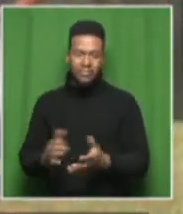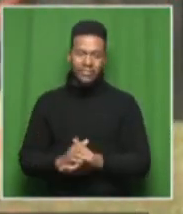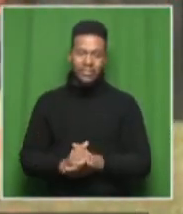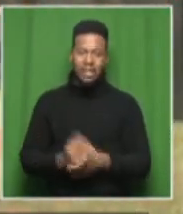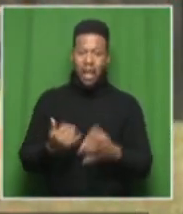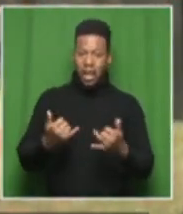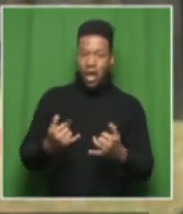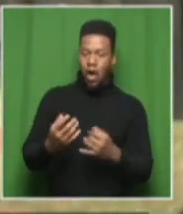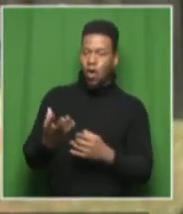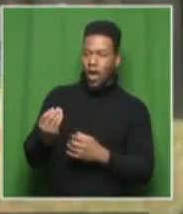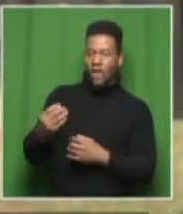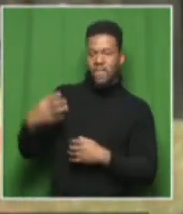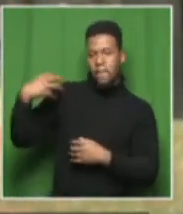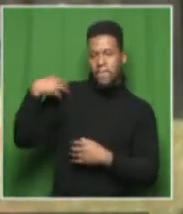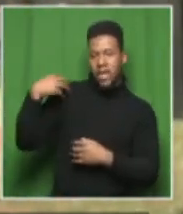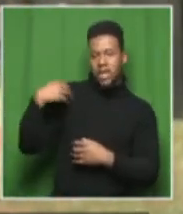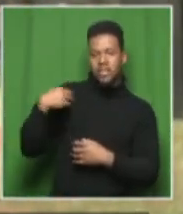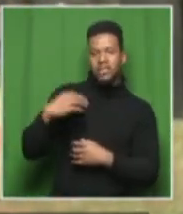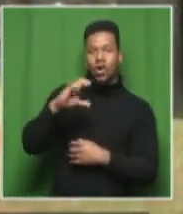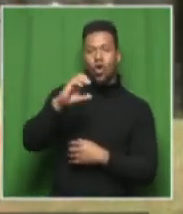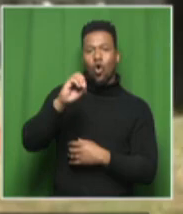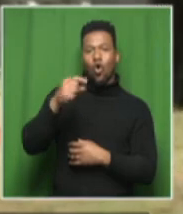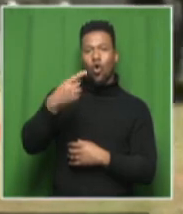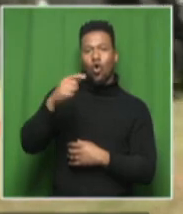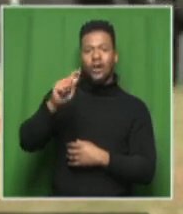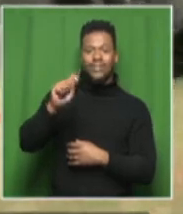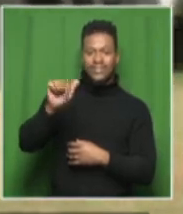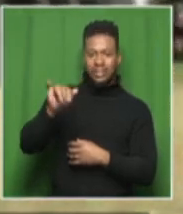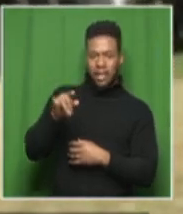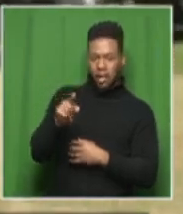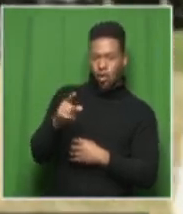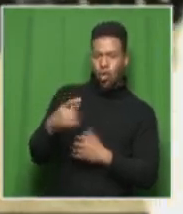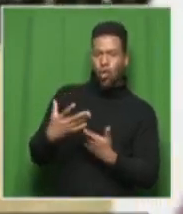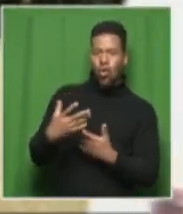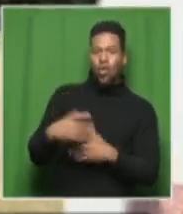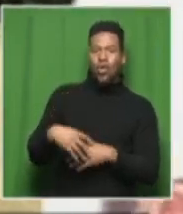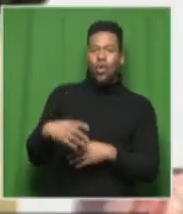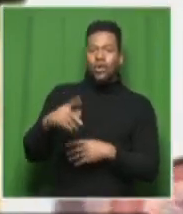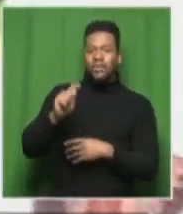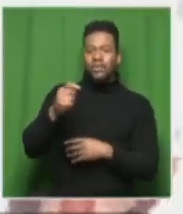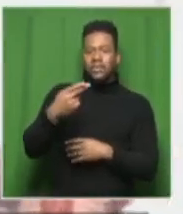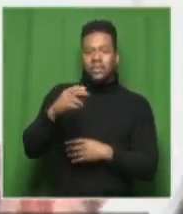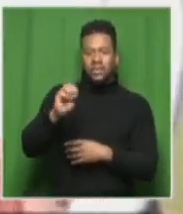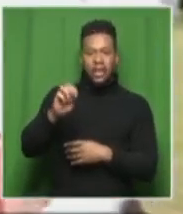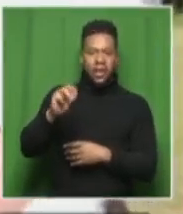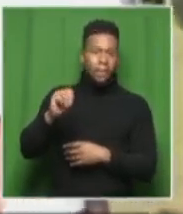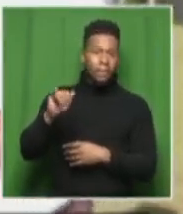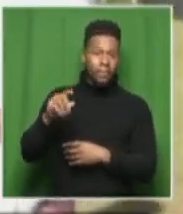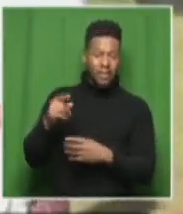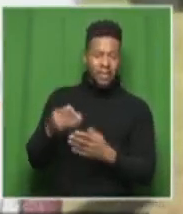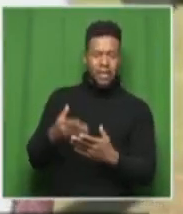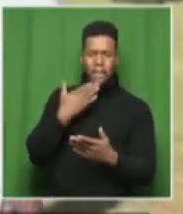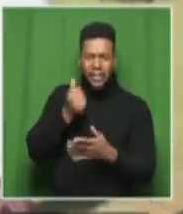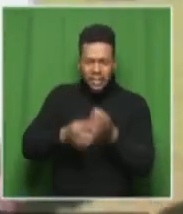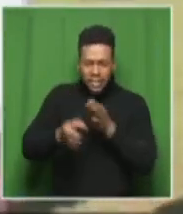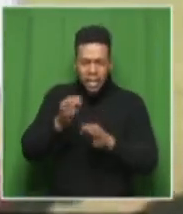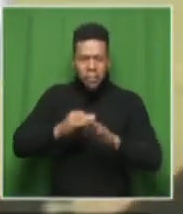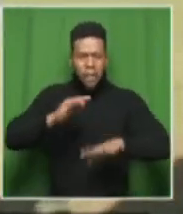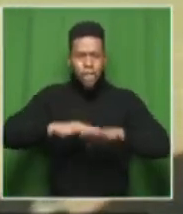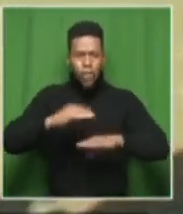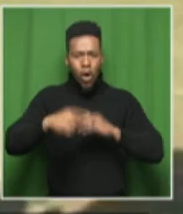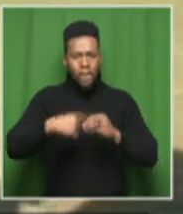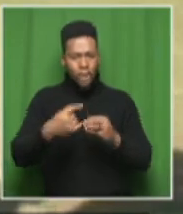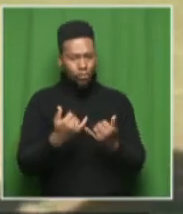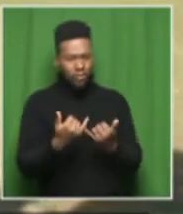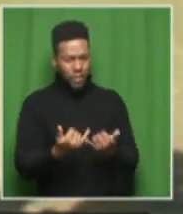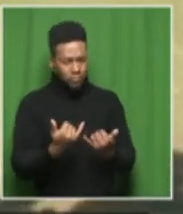joined by the Minister of Cooperative Governance, Thembi Nkadimeng, just to speak to us about today's imbizo and